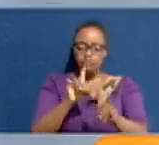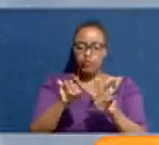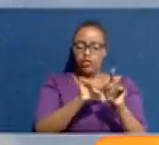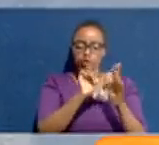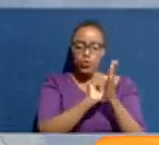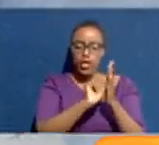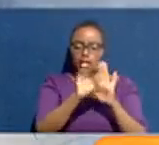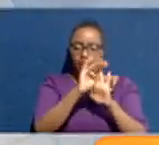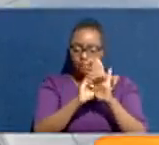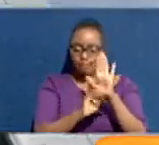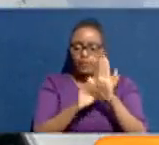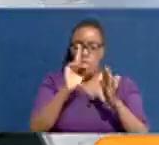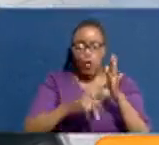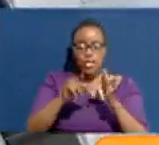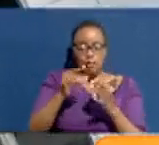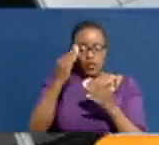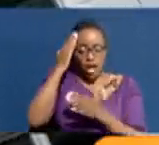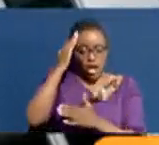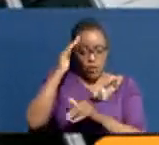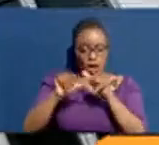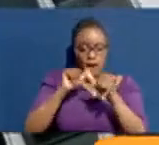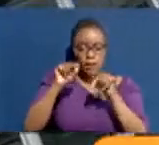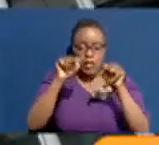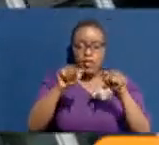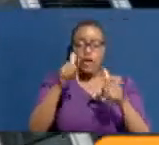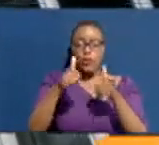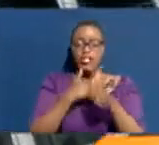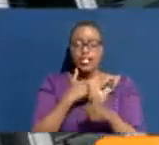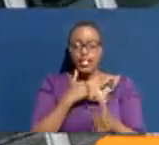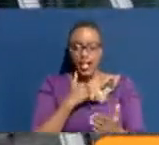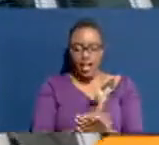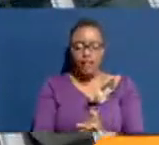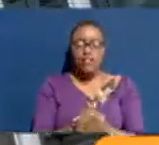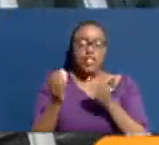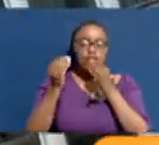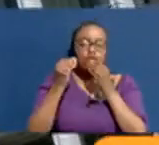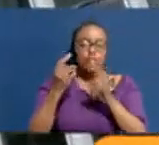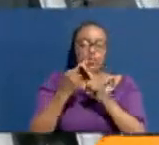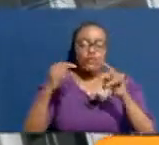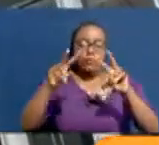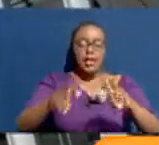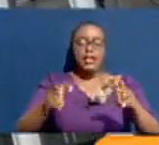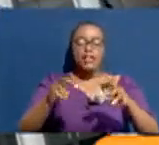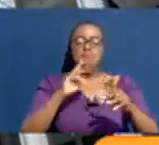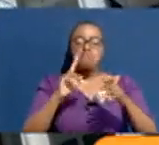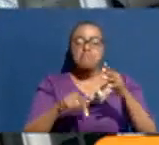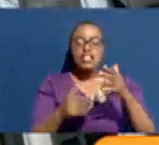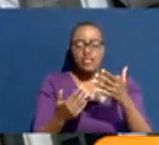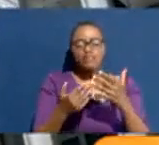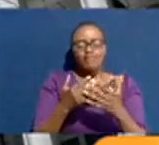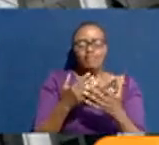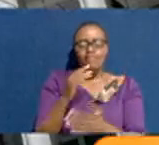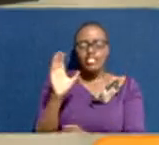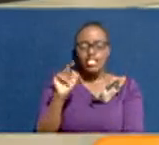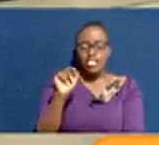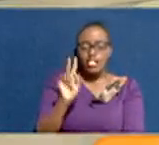recording statements on what they knew on the allegations leveled against them. Sources privy to the investigations revealed to Citizen TV that